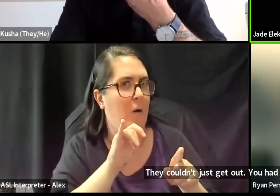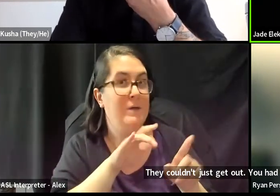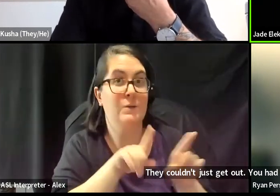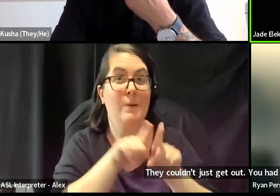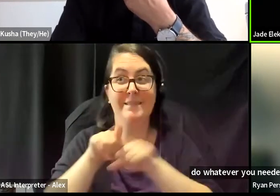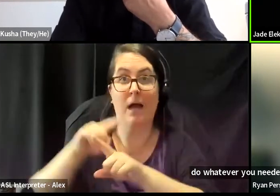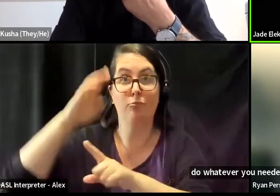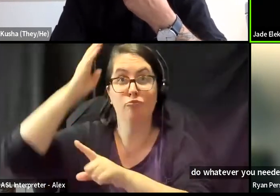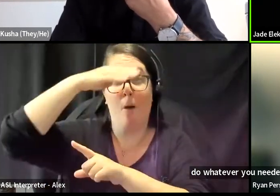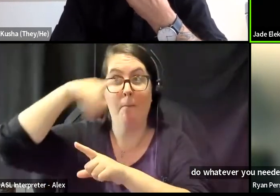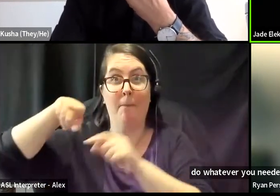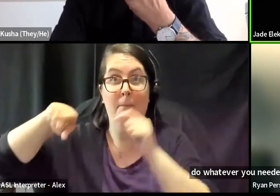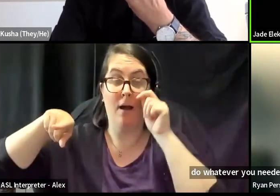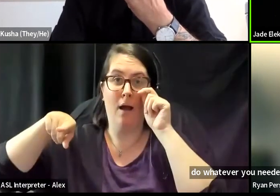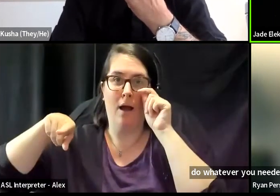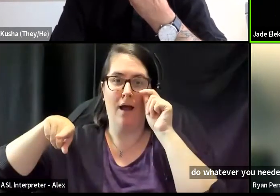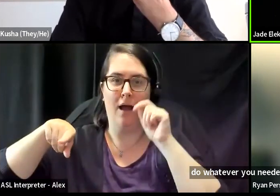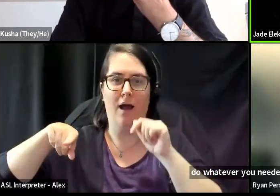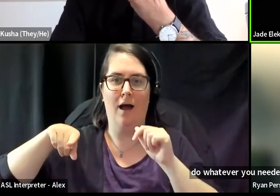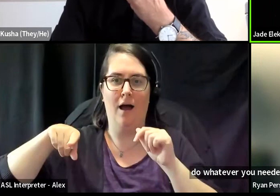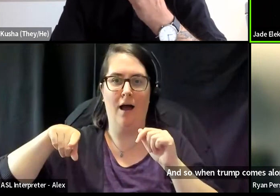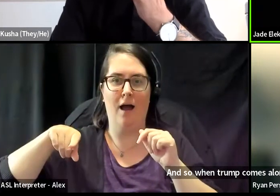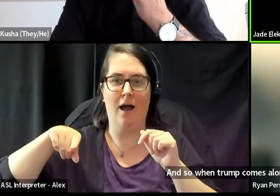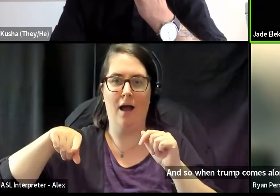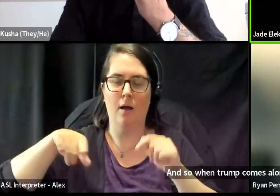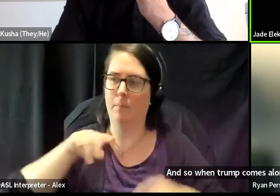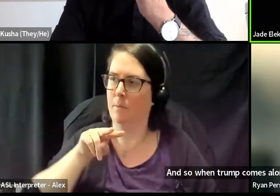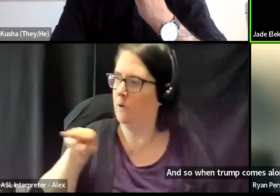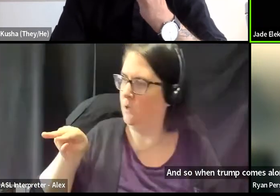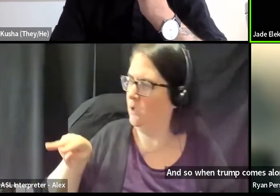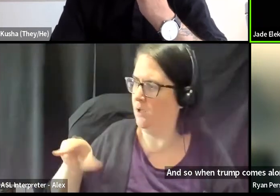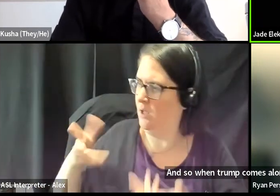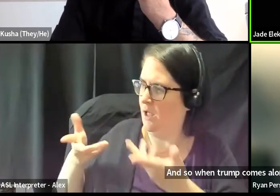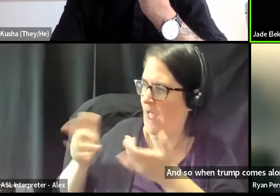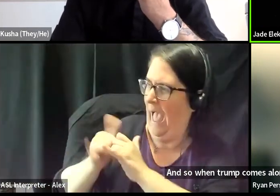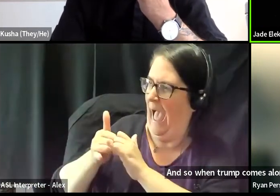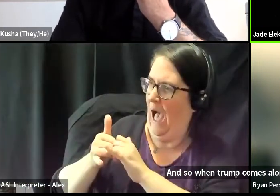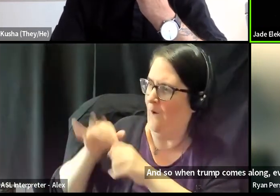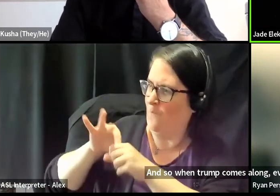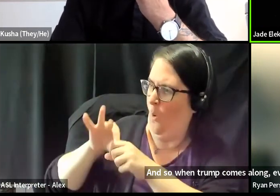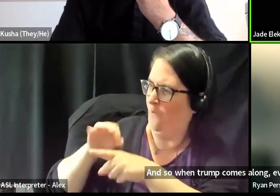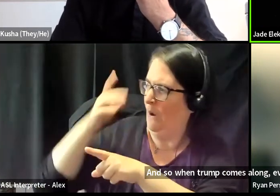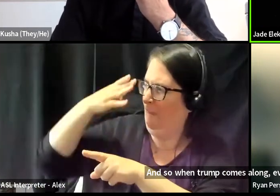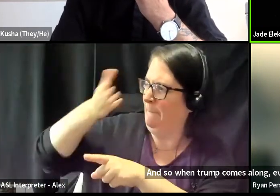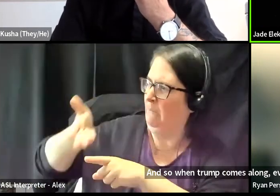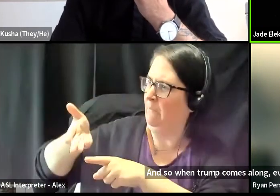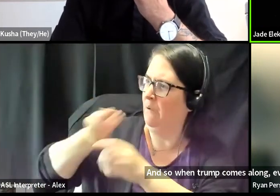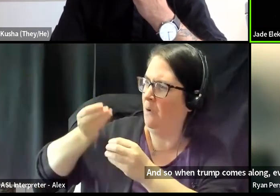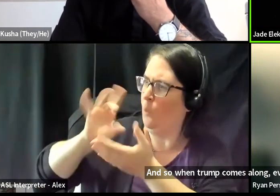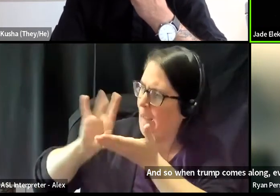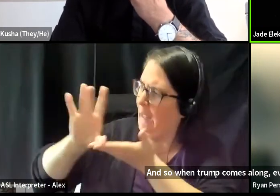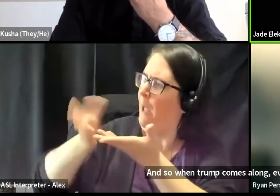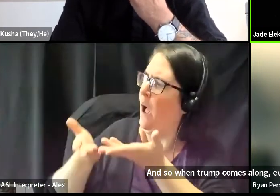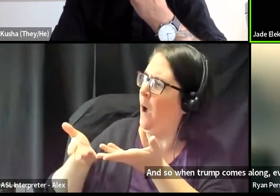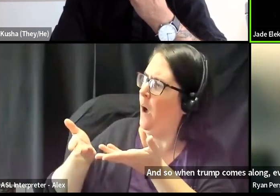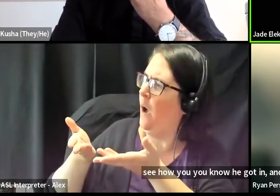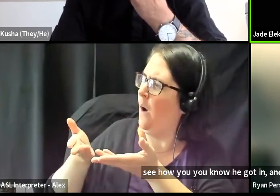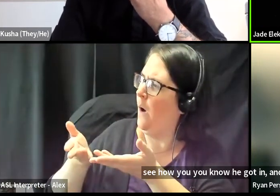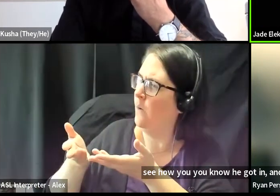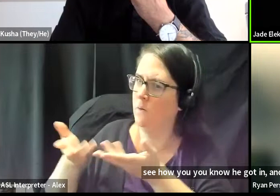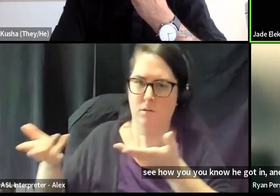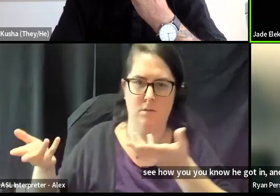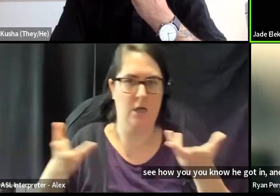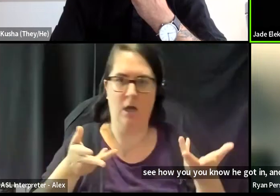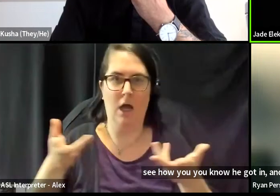comes along, everyone's like, I don't see how you know, he got in and why you don't just kick him out or whatever. They've